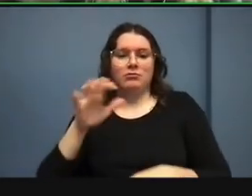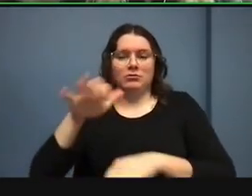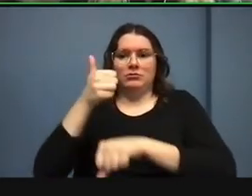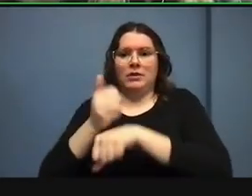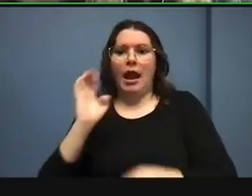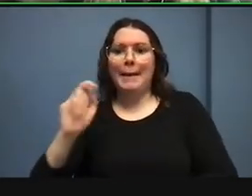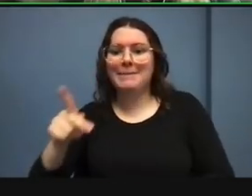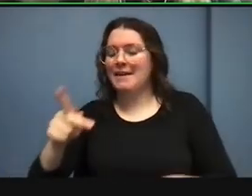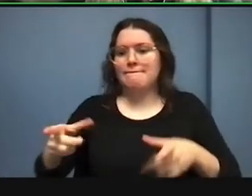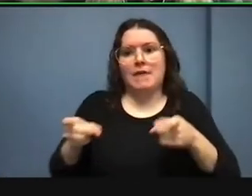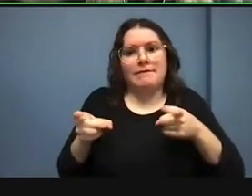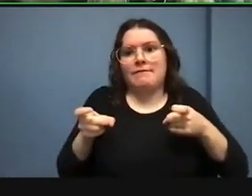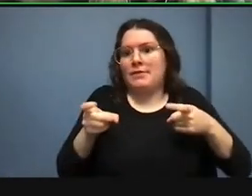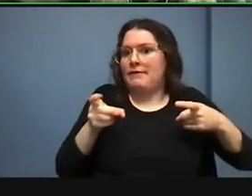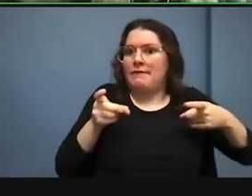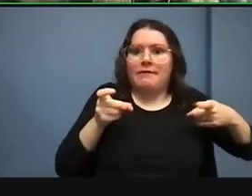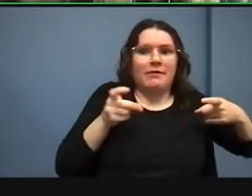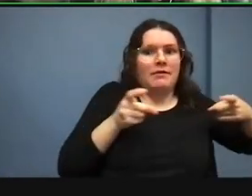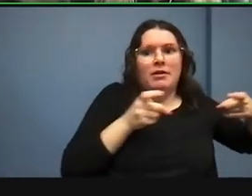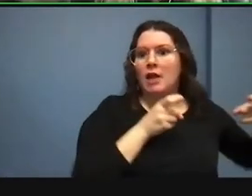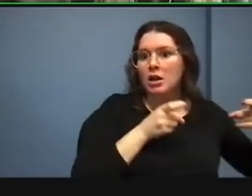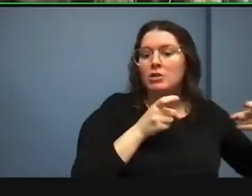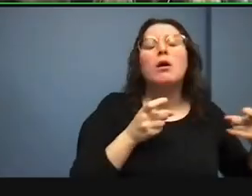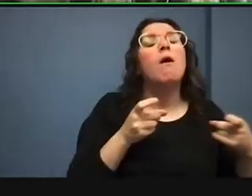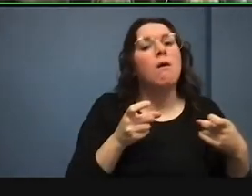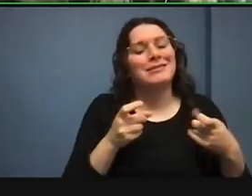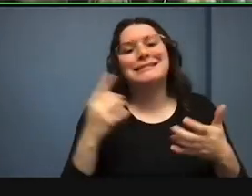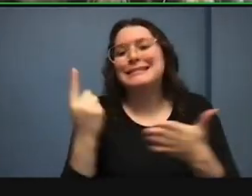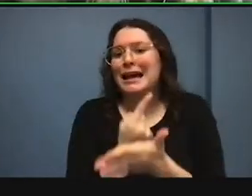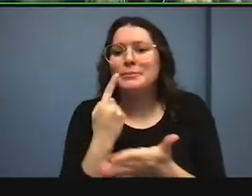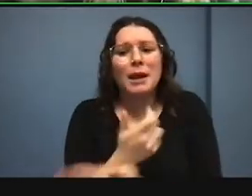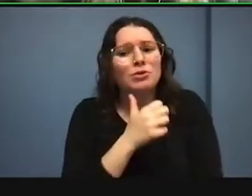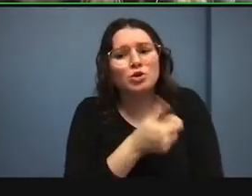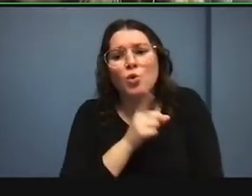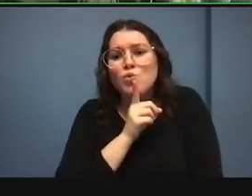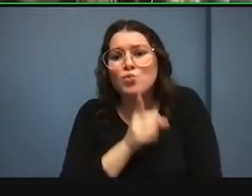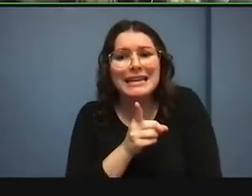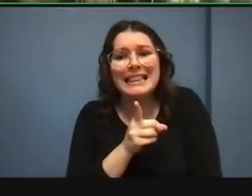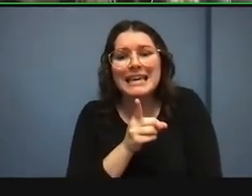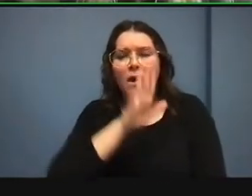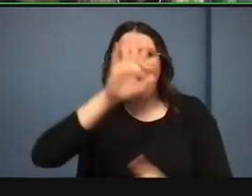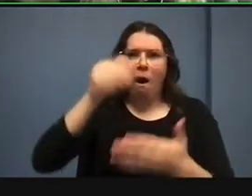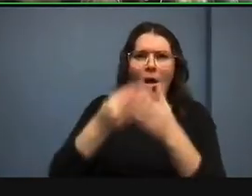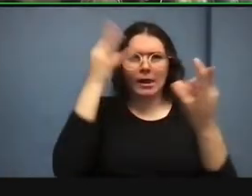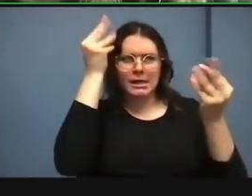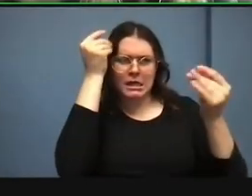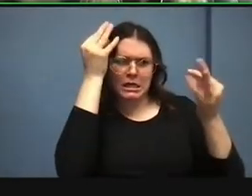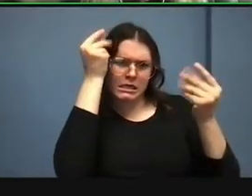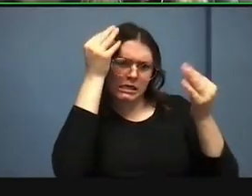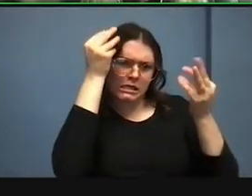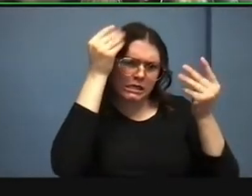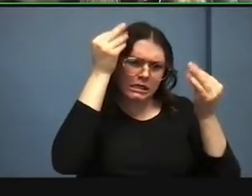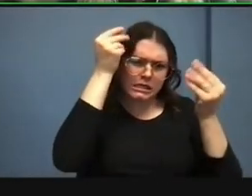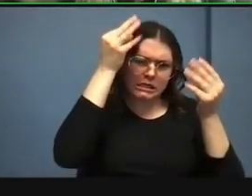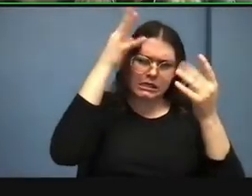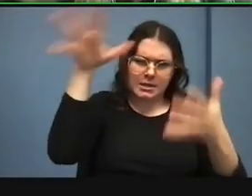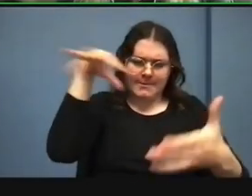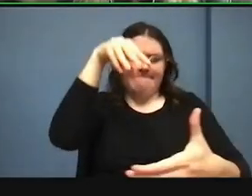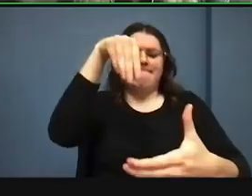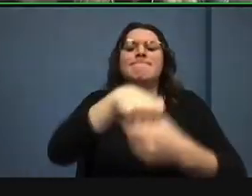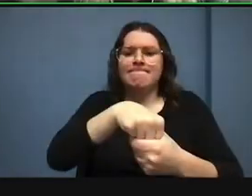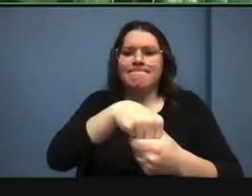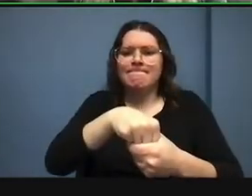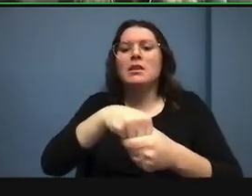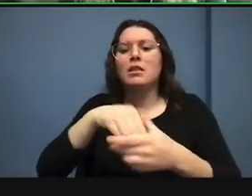very, very quickly. And sometimes they don't necessarily put all the thought that they could have